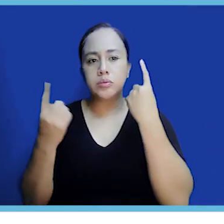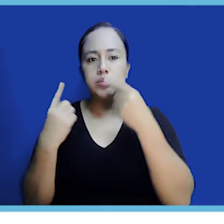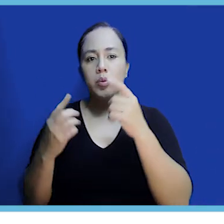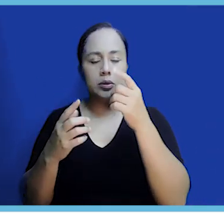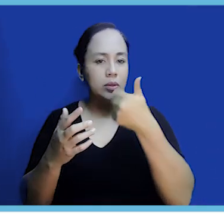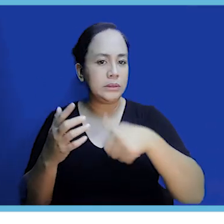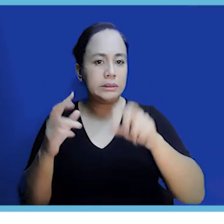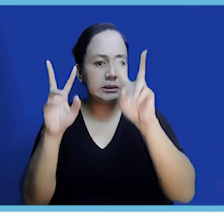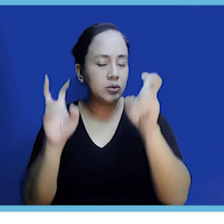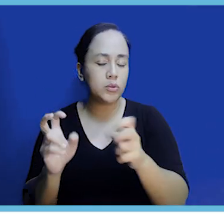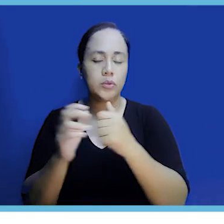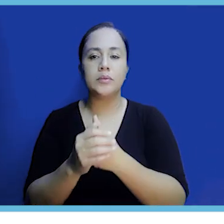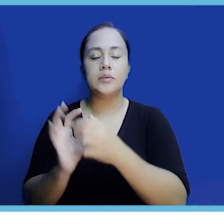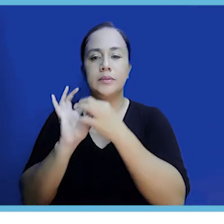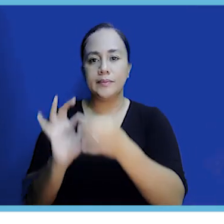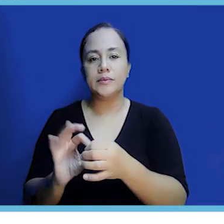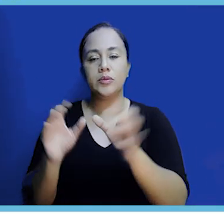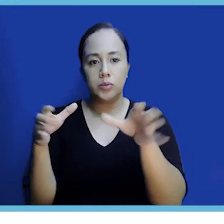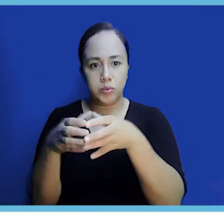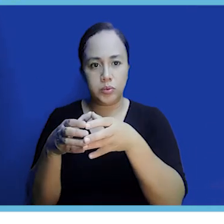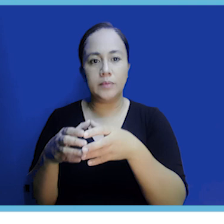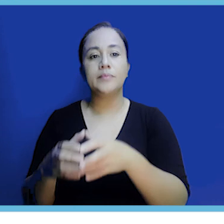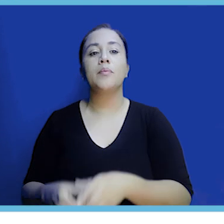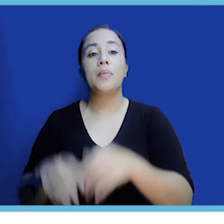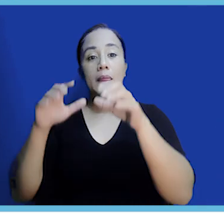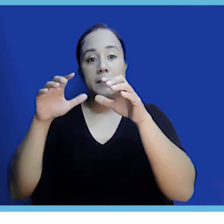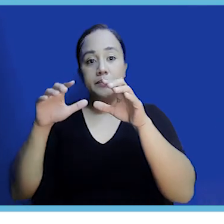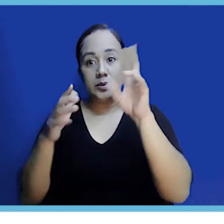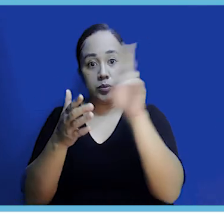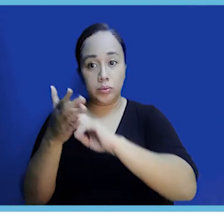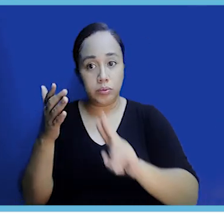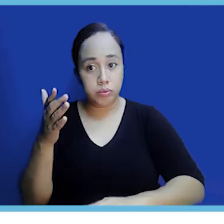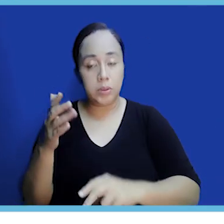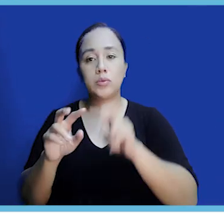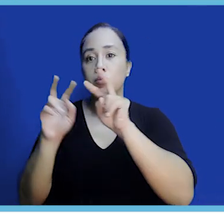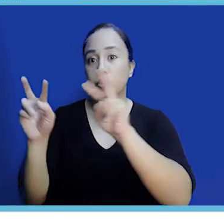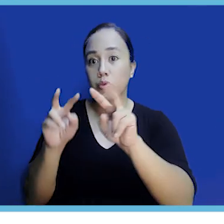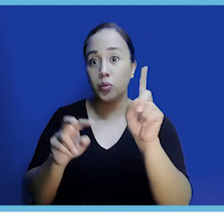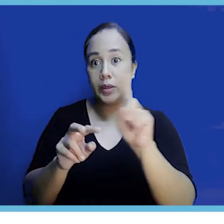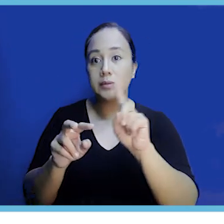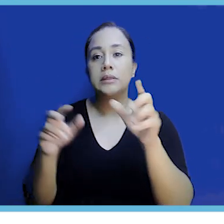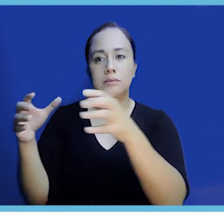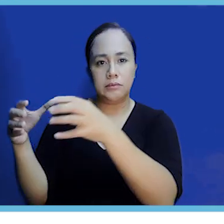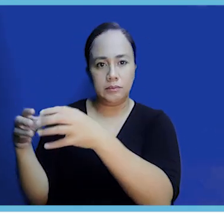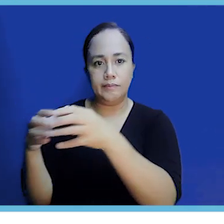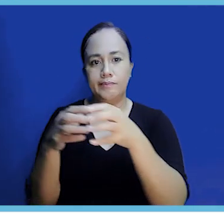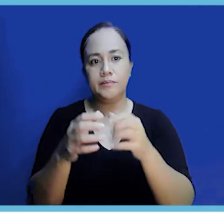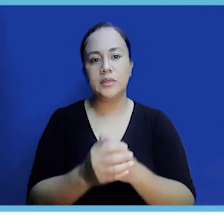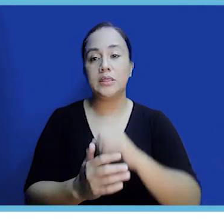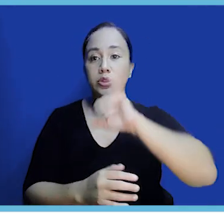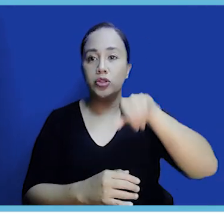in relation to implementation of the convention, and the Committee on the Rights of Persons with Disabilities to monitor the